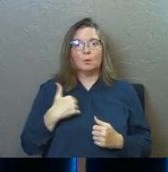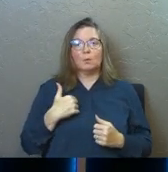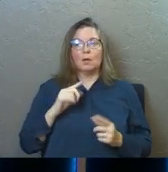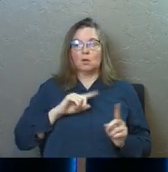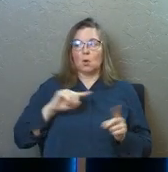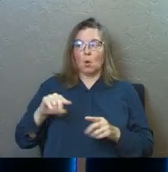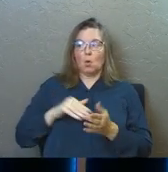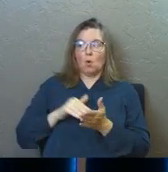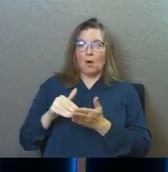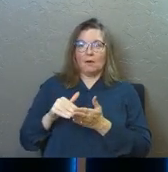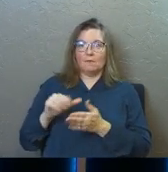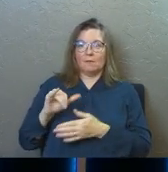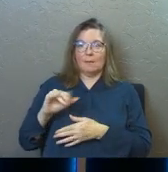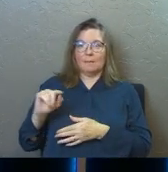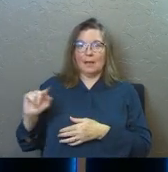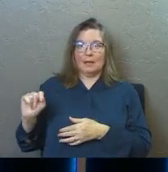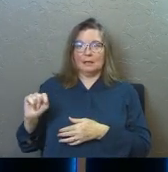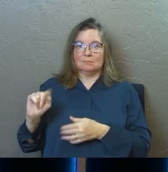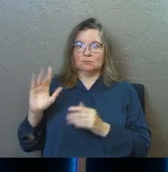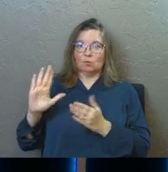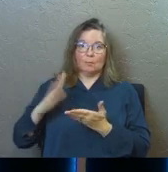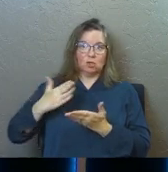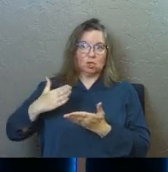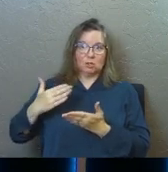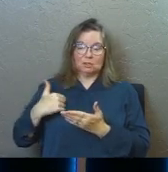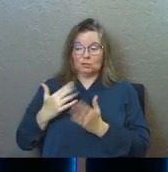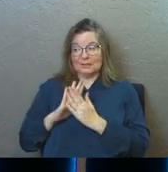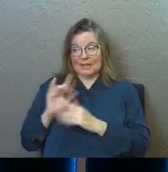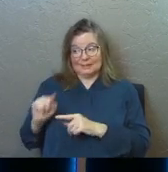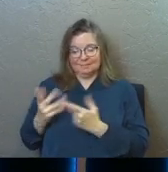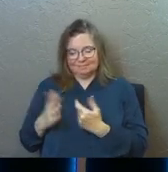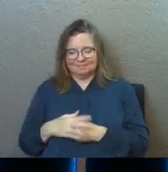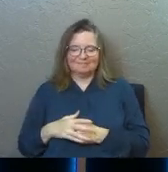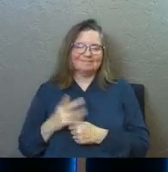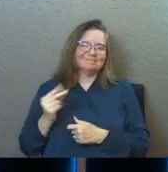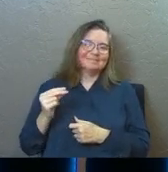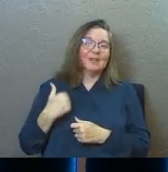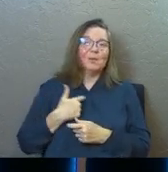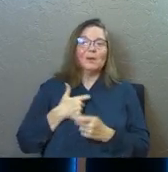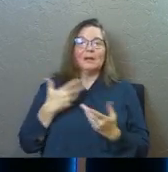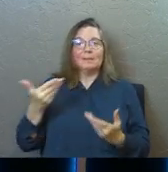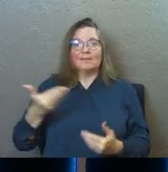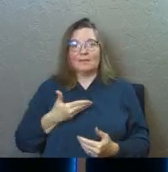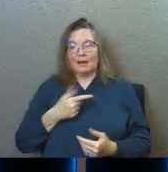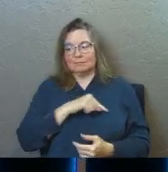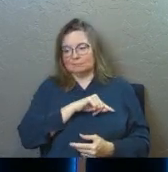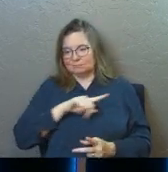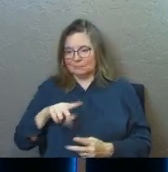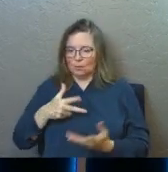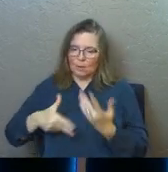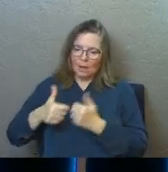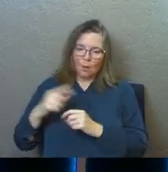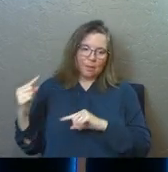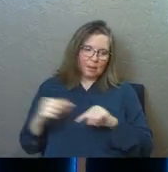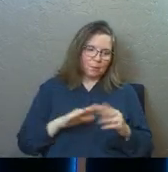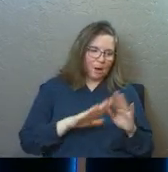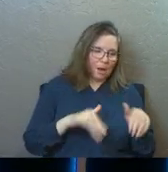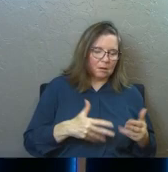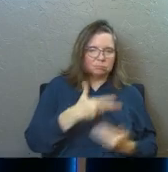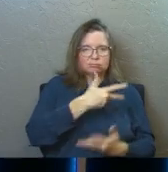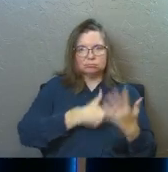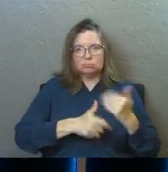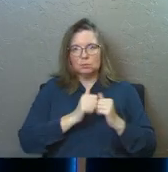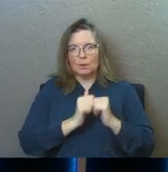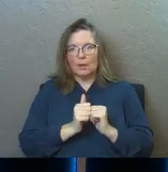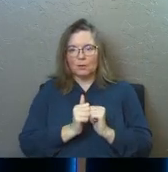get to go over oftentimes. Matt is a tremendous cook, so just ask him, okay? No, but we get to be invited over, and when we hang out with them or they come over to our house and we all